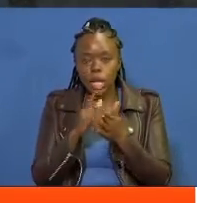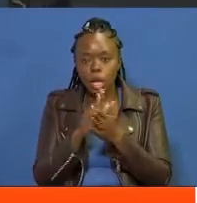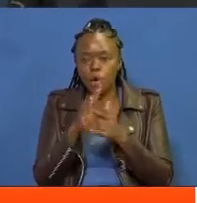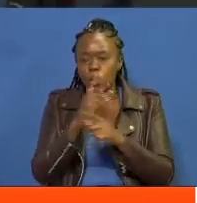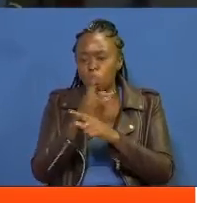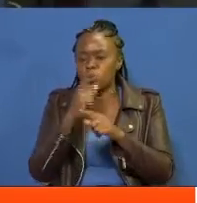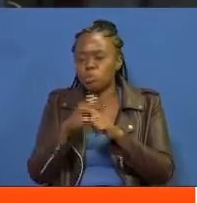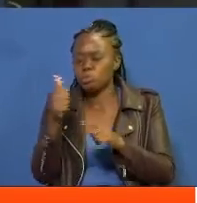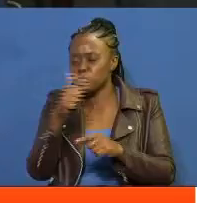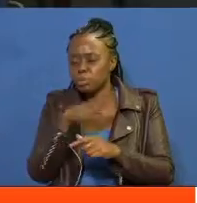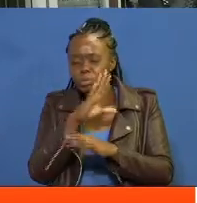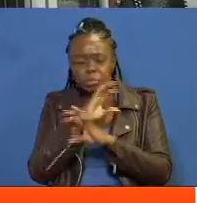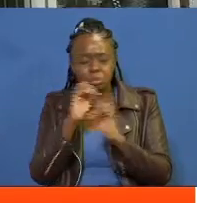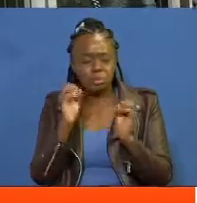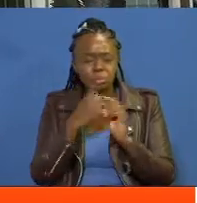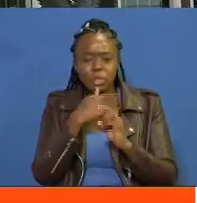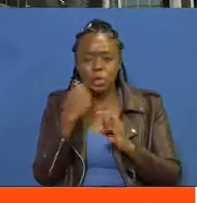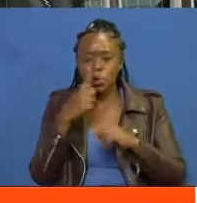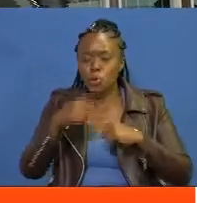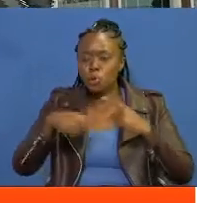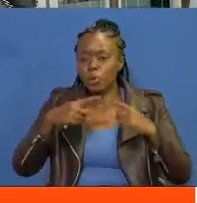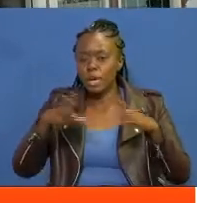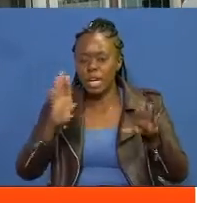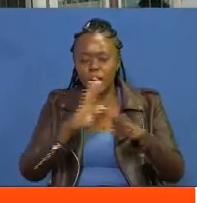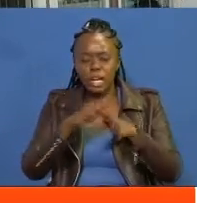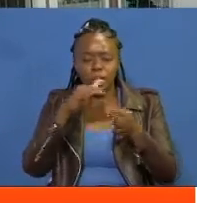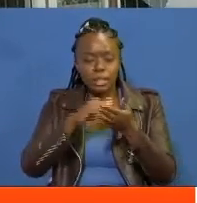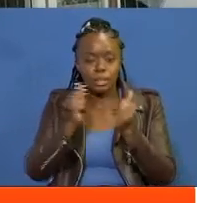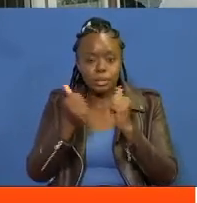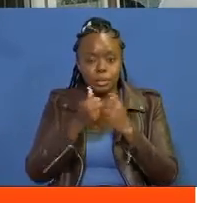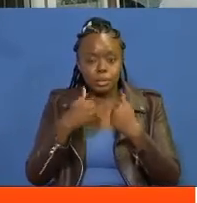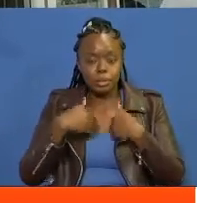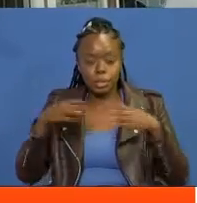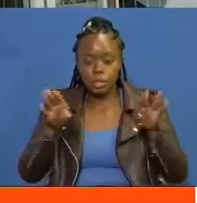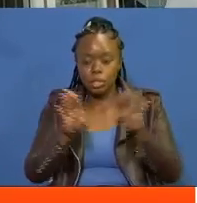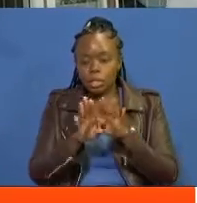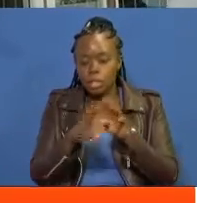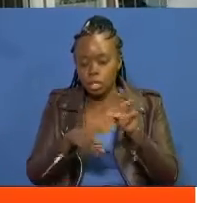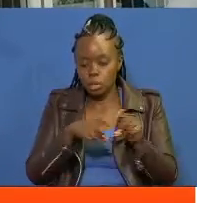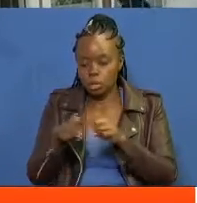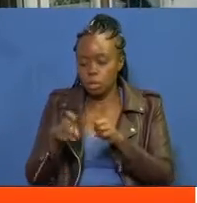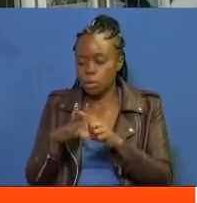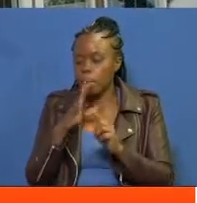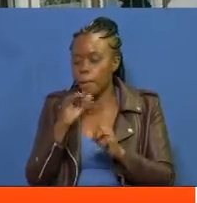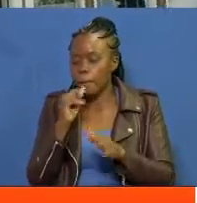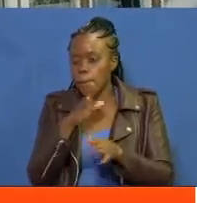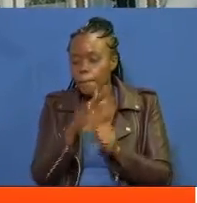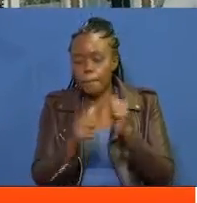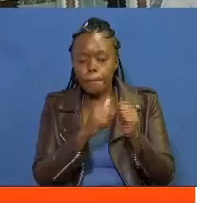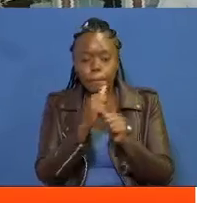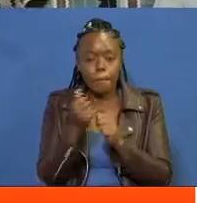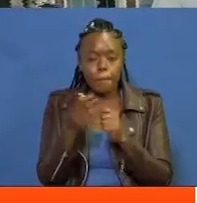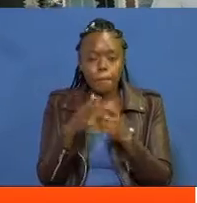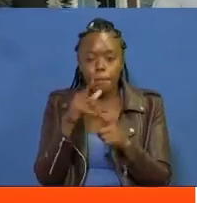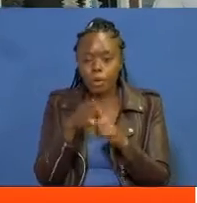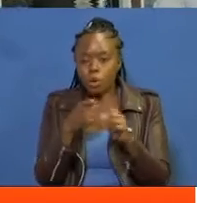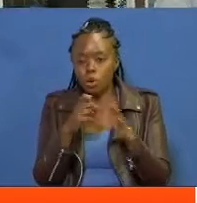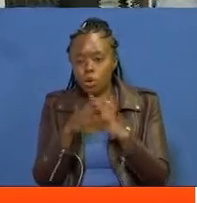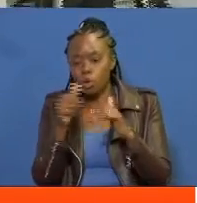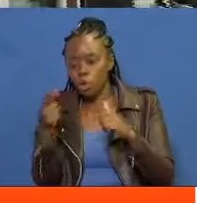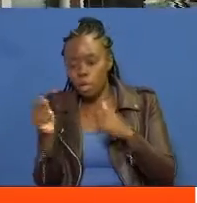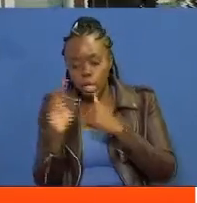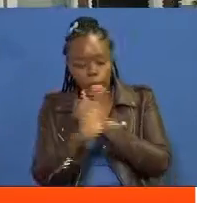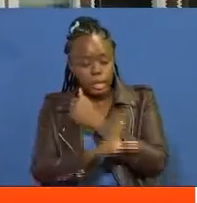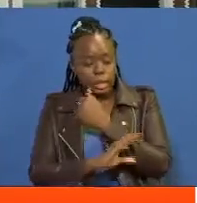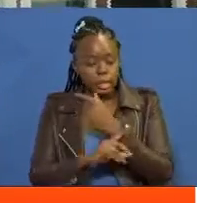any politician who will go against the current COVID-19 containment measures by organizing political gathering in the country.